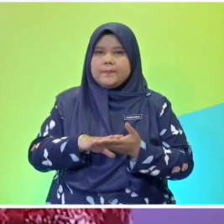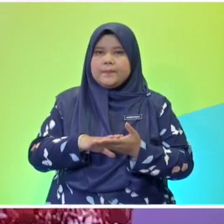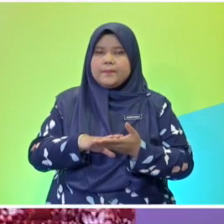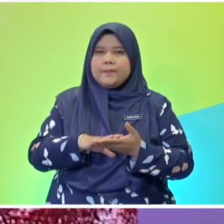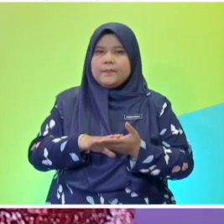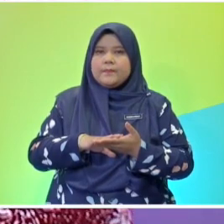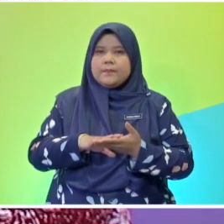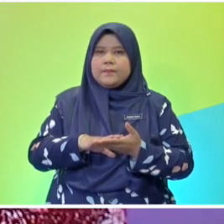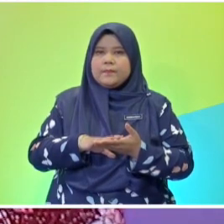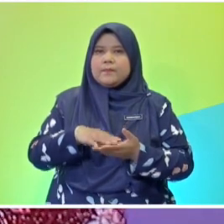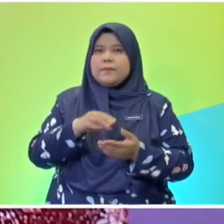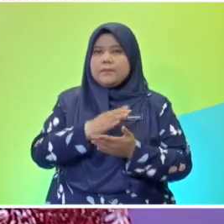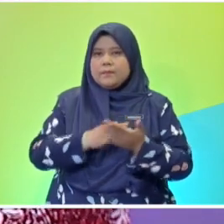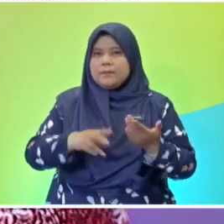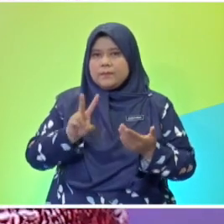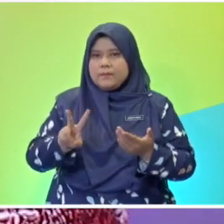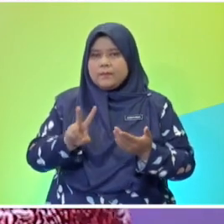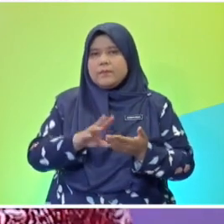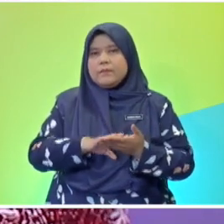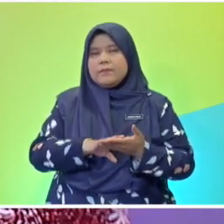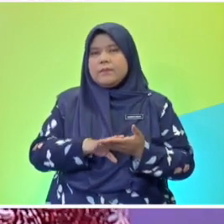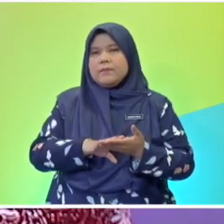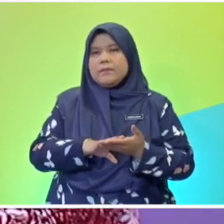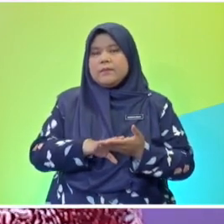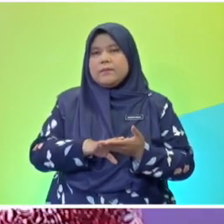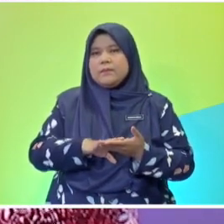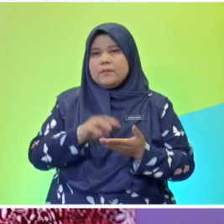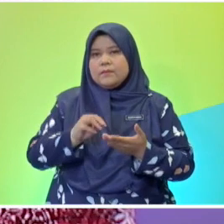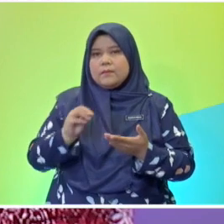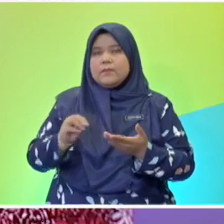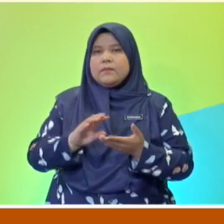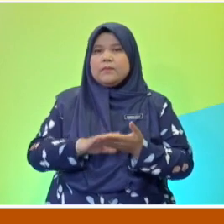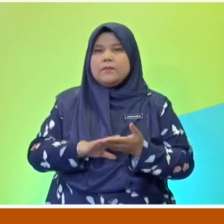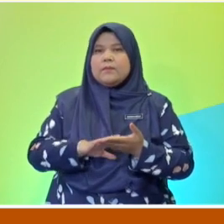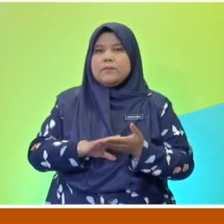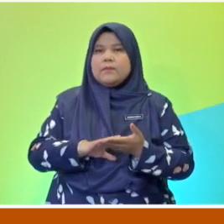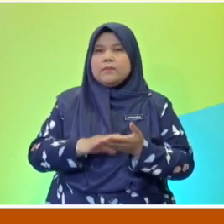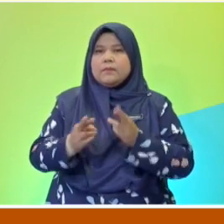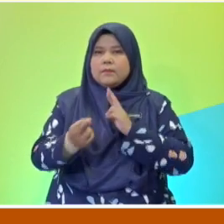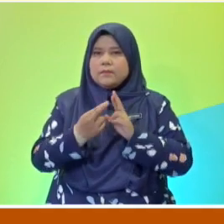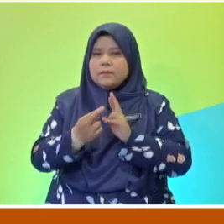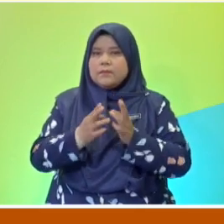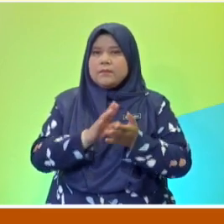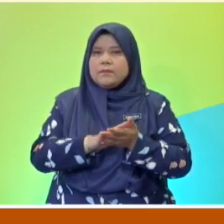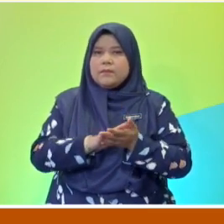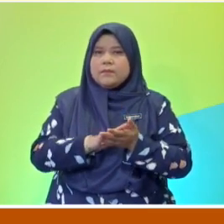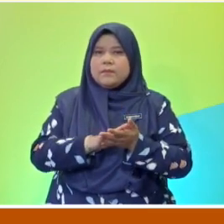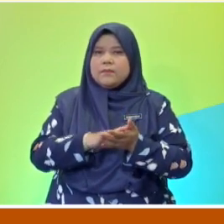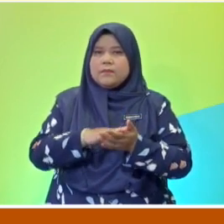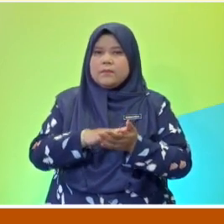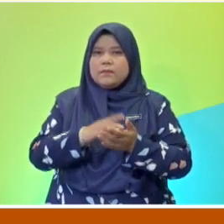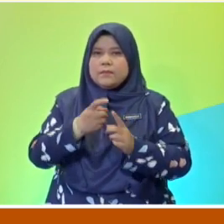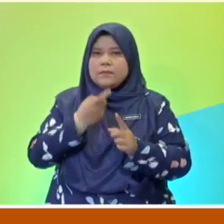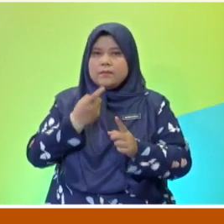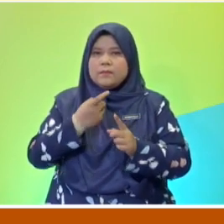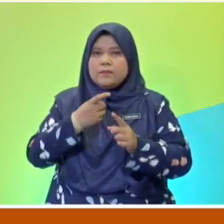Okay, for part 2. Okay, for part 2, the students are going to write a response based on the